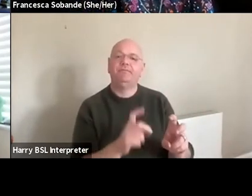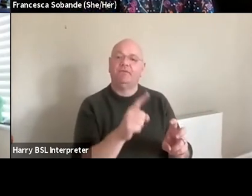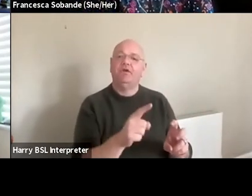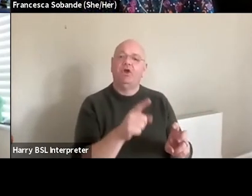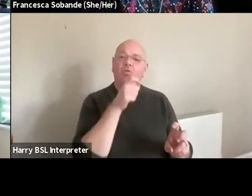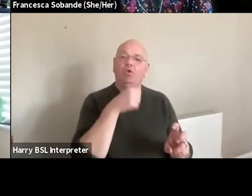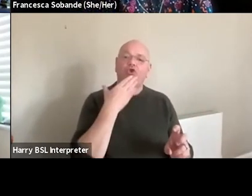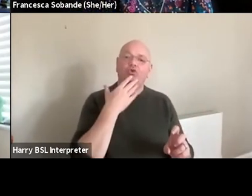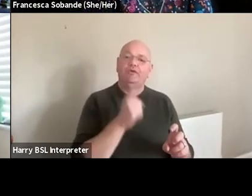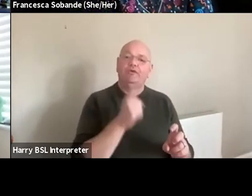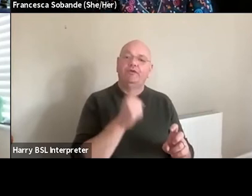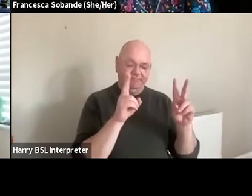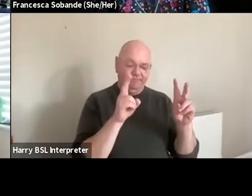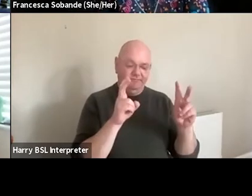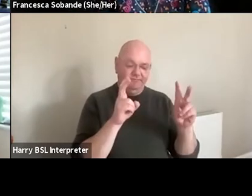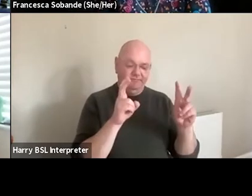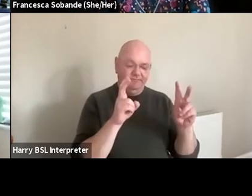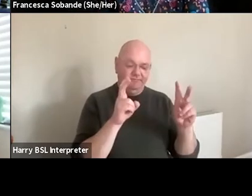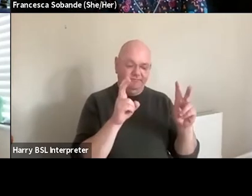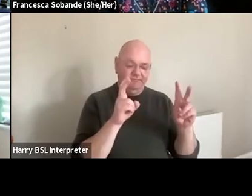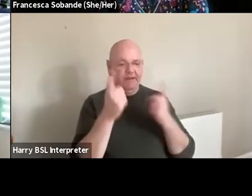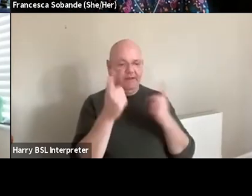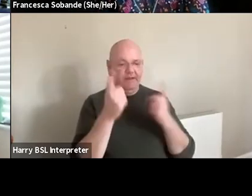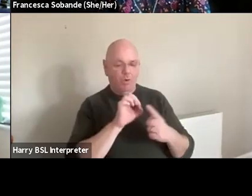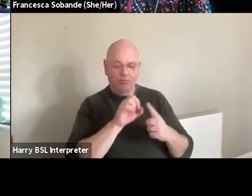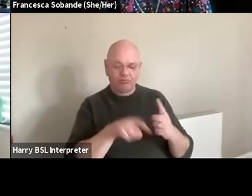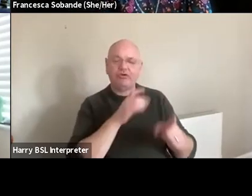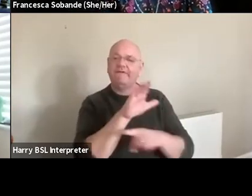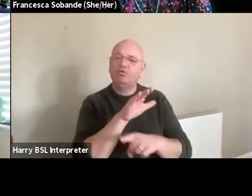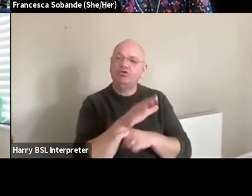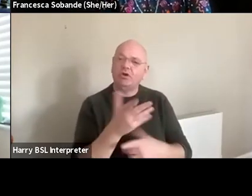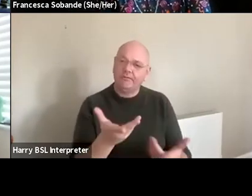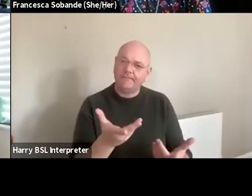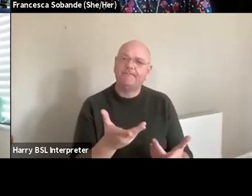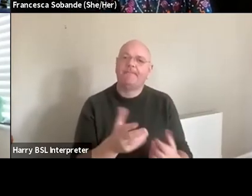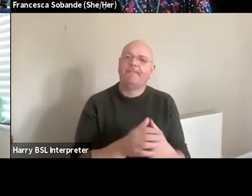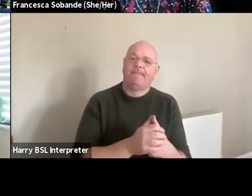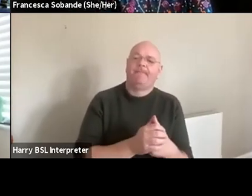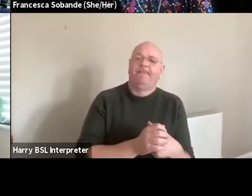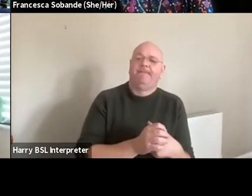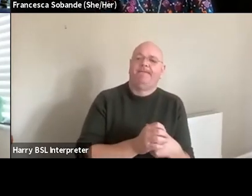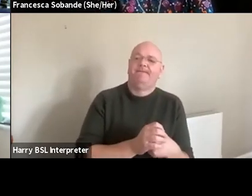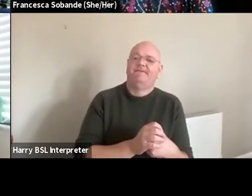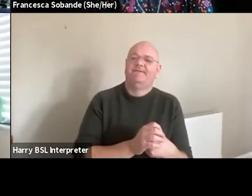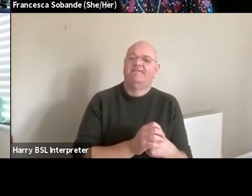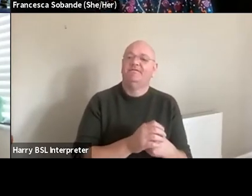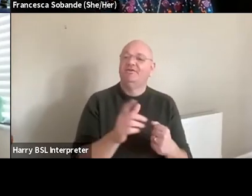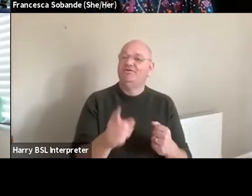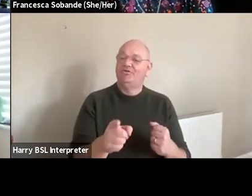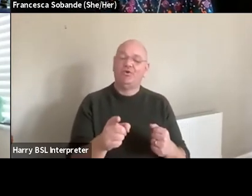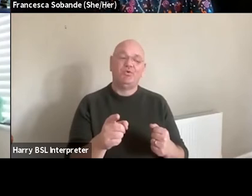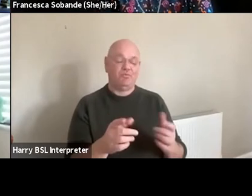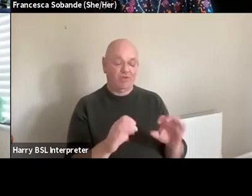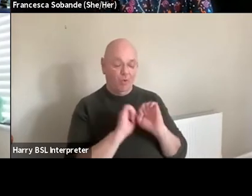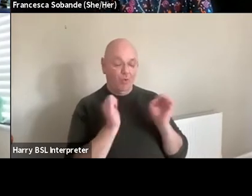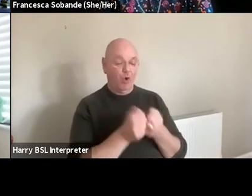to shape our calls in the future. So I don't think I thought about it when we were hosting that workshop. I did